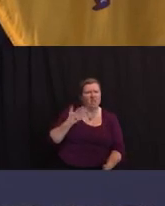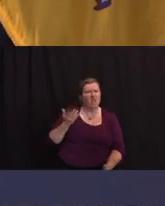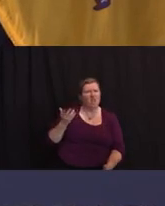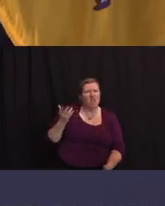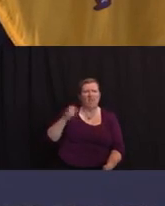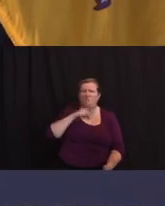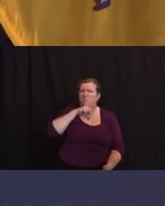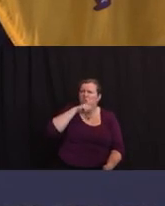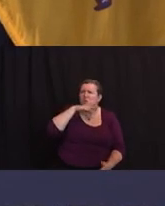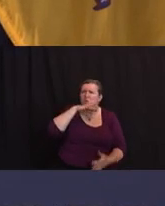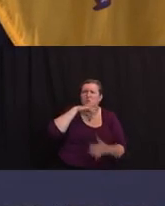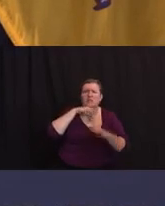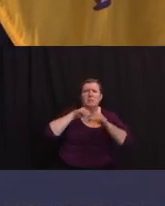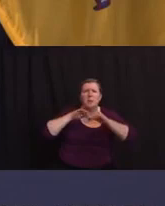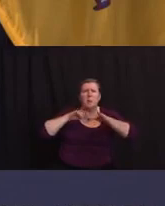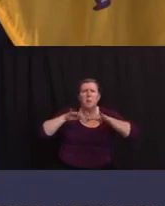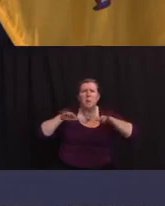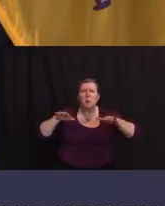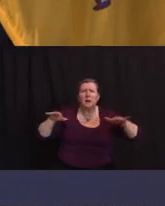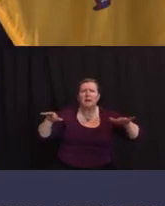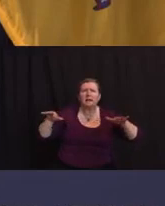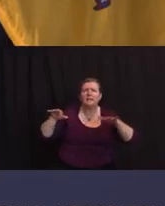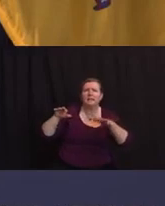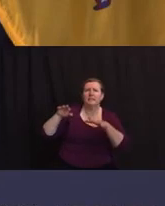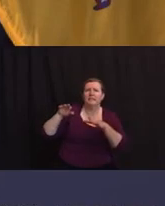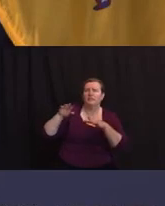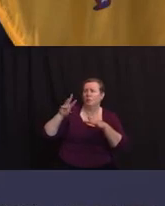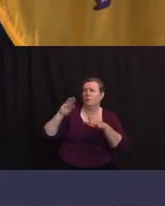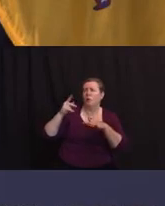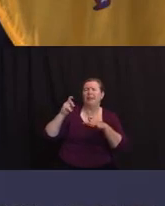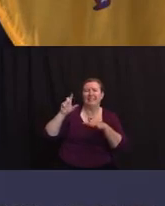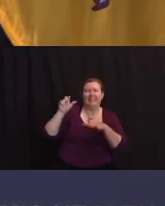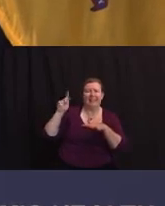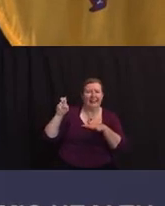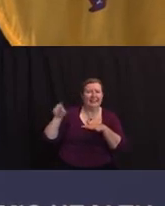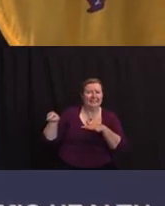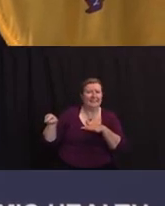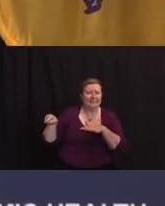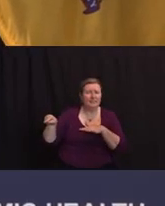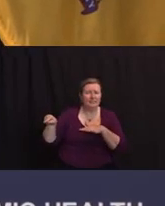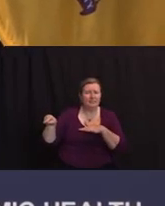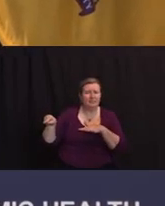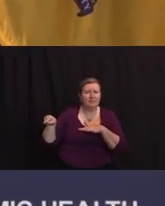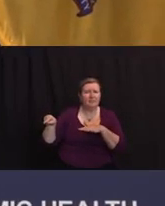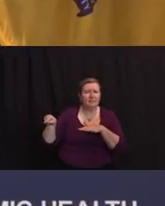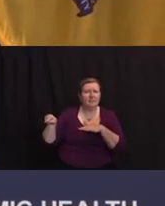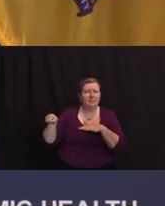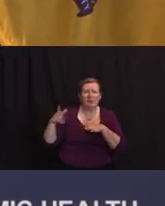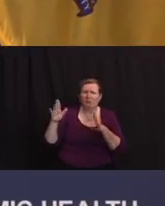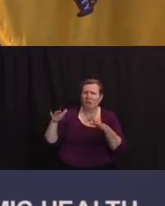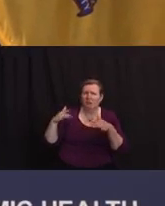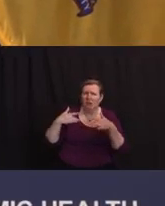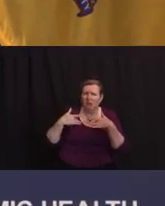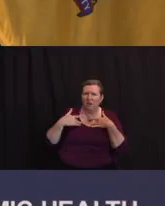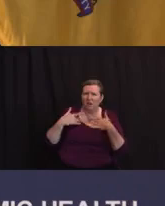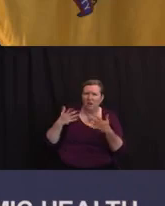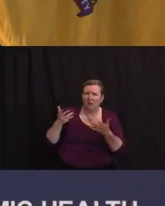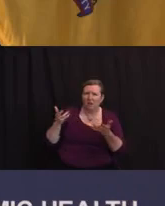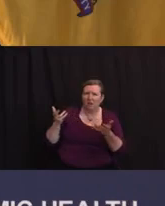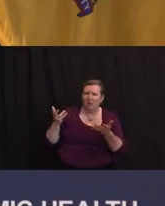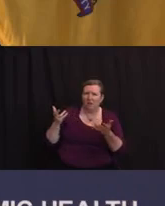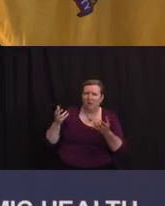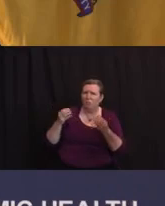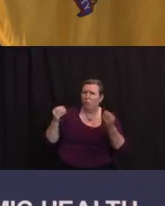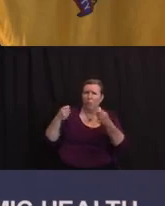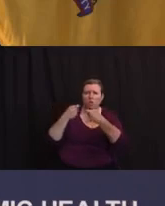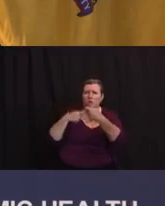to Barnegat Bay. And their bigger gripe is that NJ Transit is not electrifying this rail line. And they